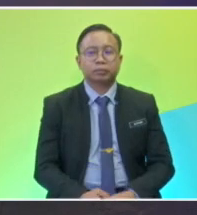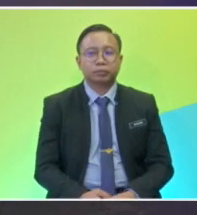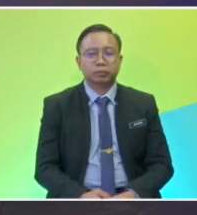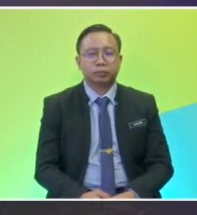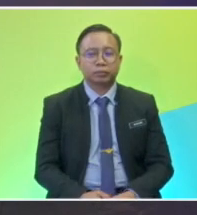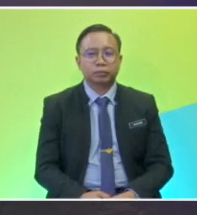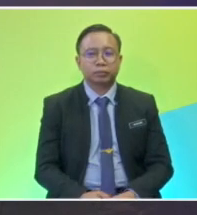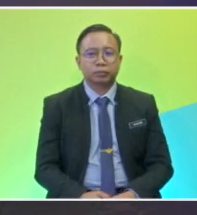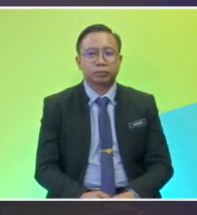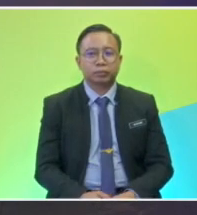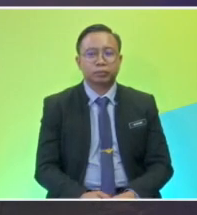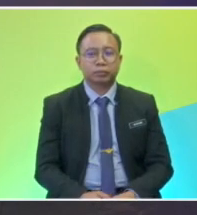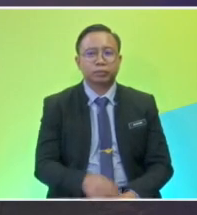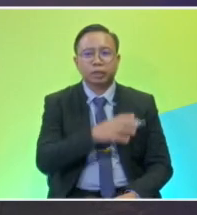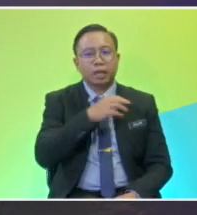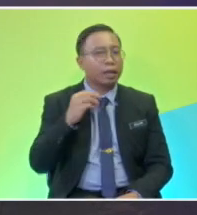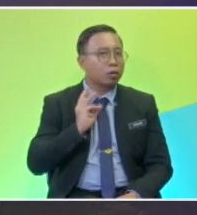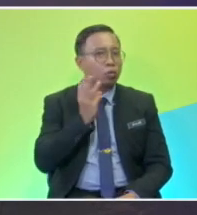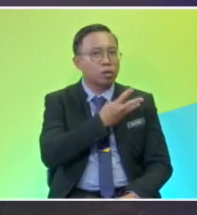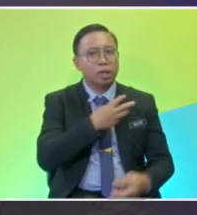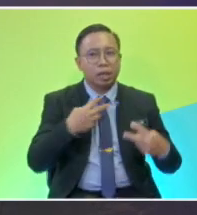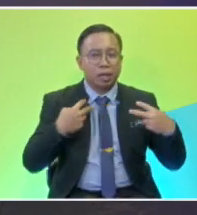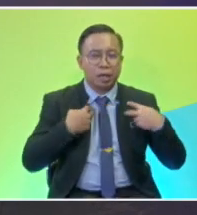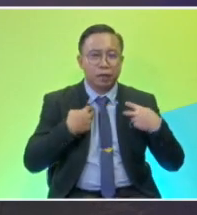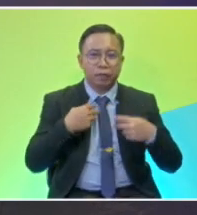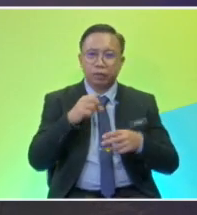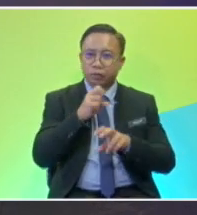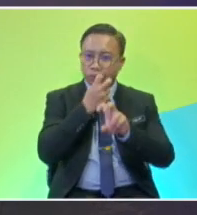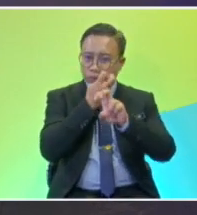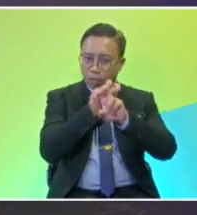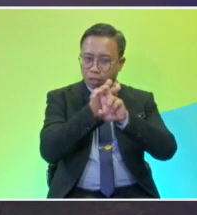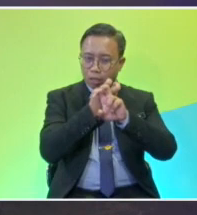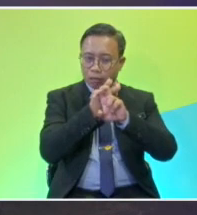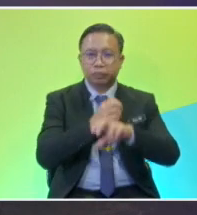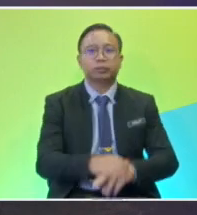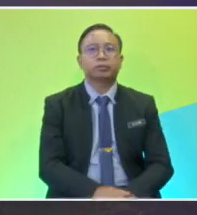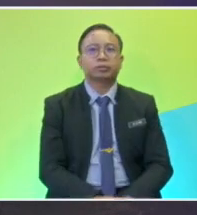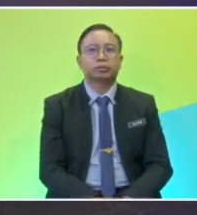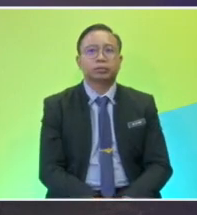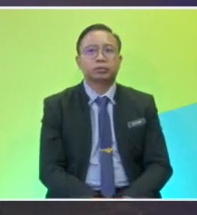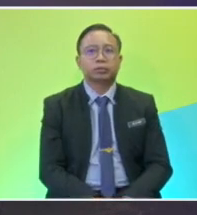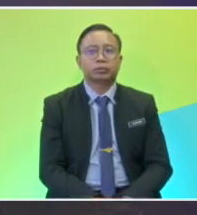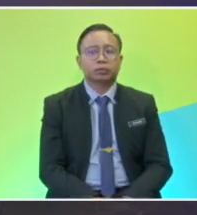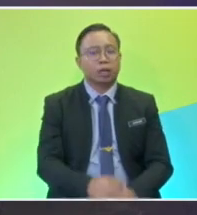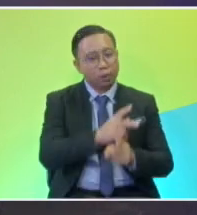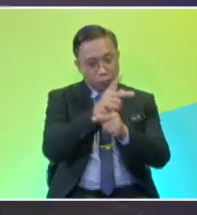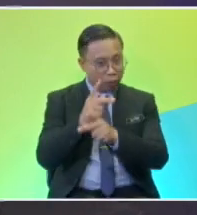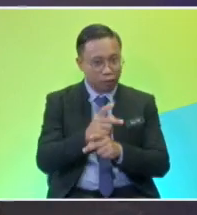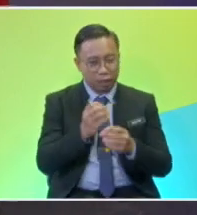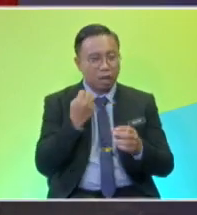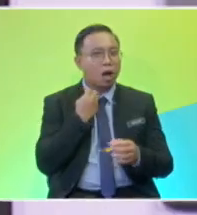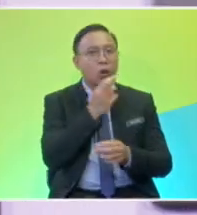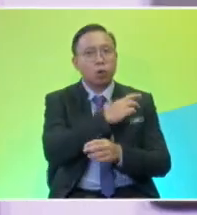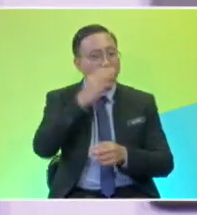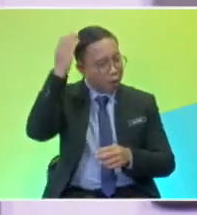rib. And then we have Skull is the one that always protects our head and the